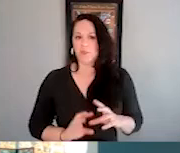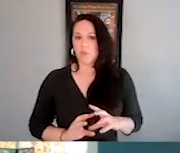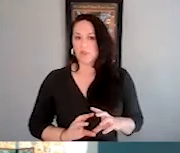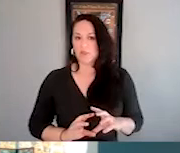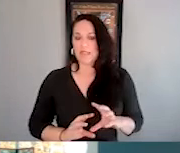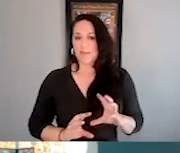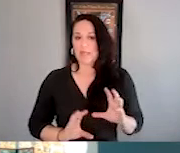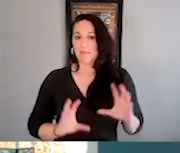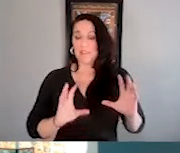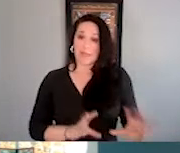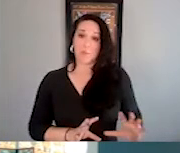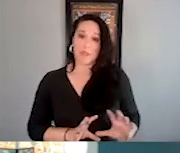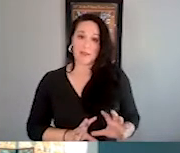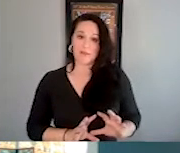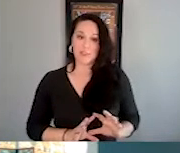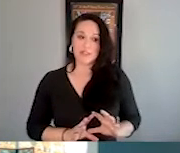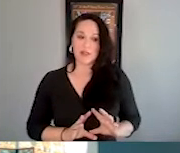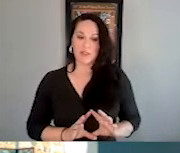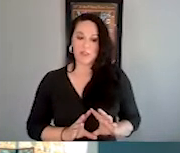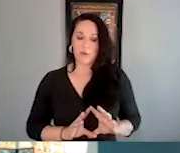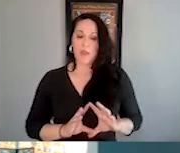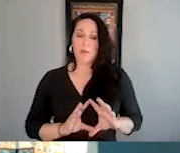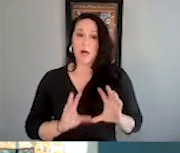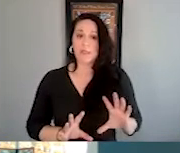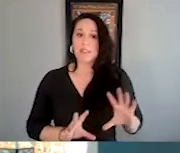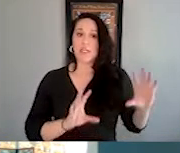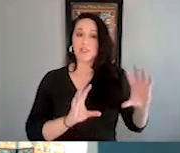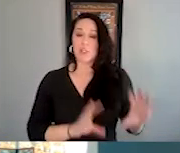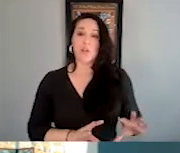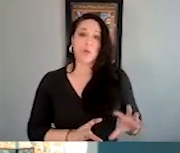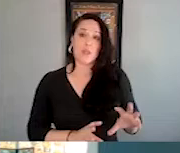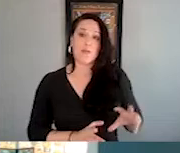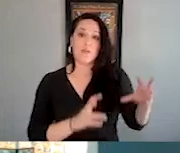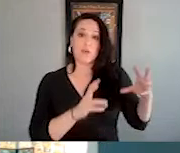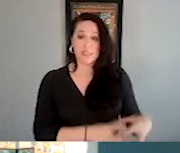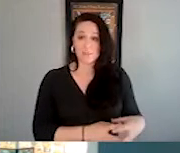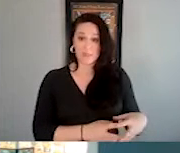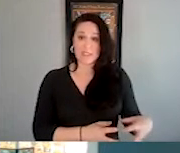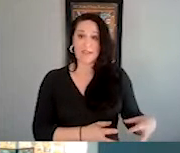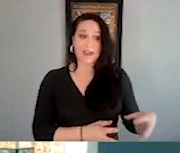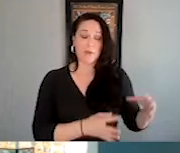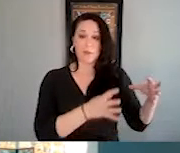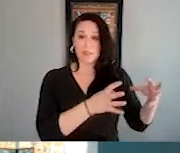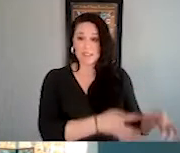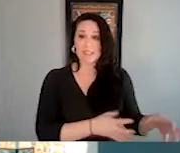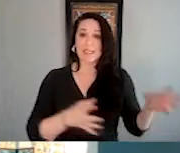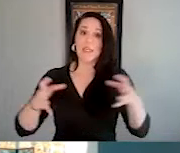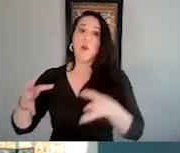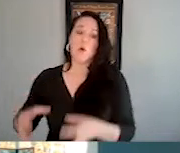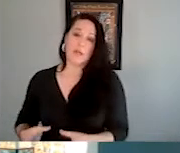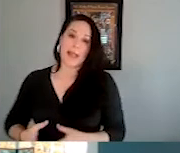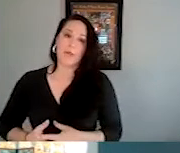opened up the doors for us and being able to pinpoint interventions and also policy changes on a local level for a very specific area, whether it's